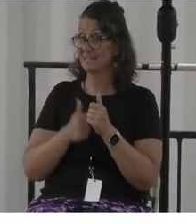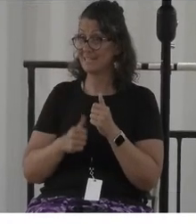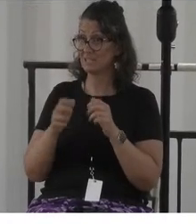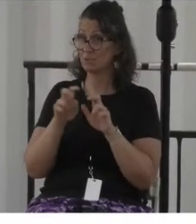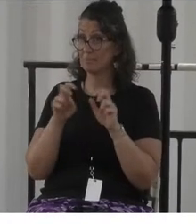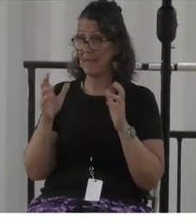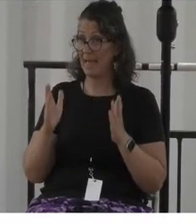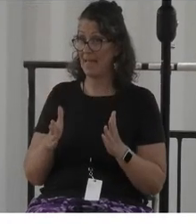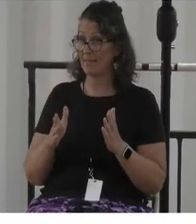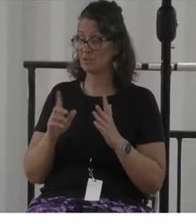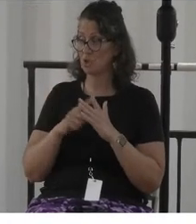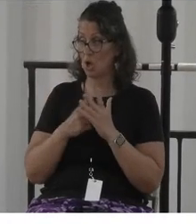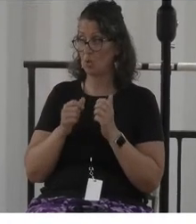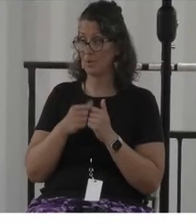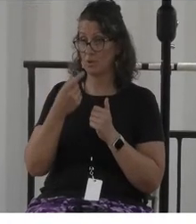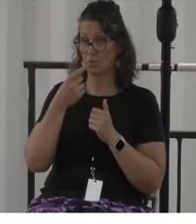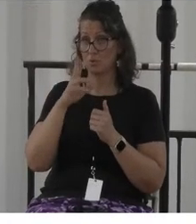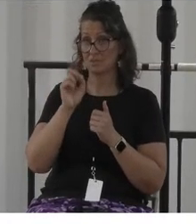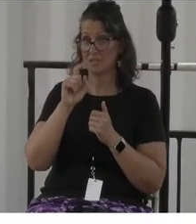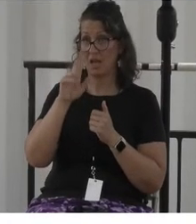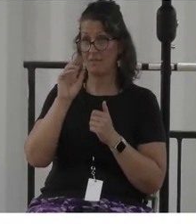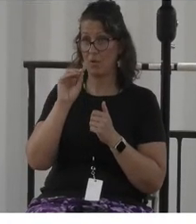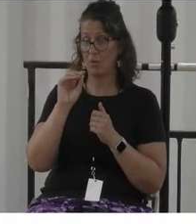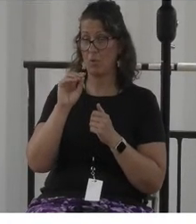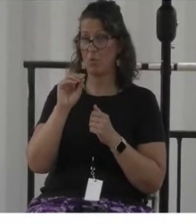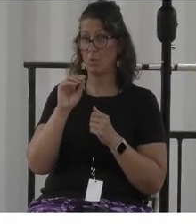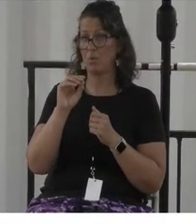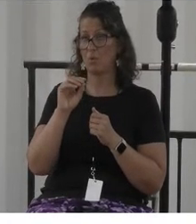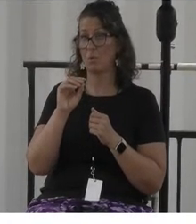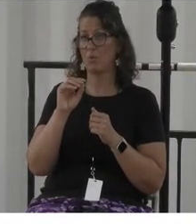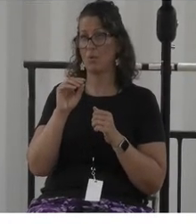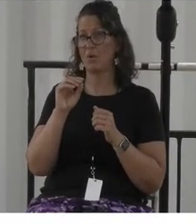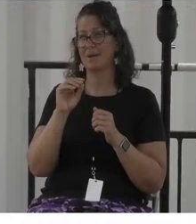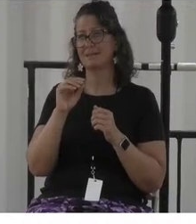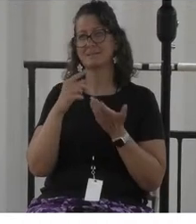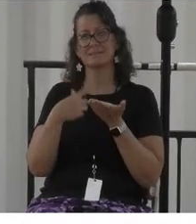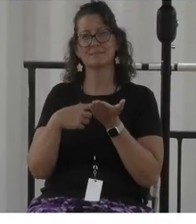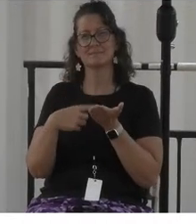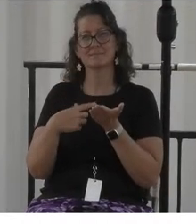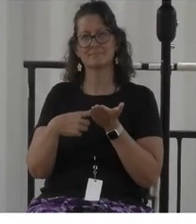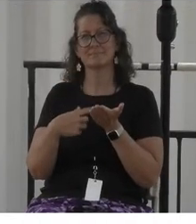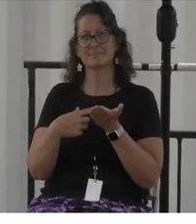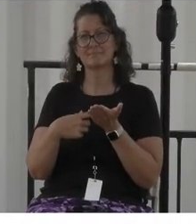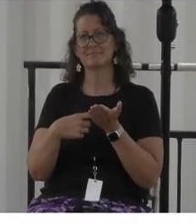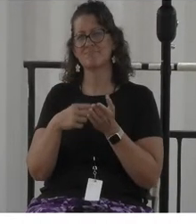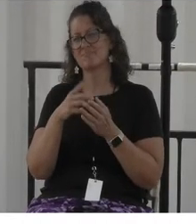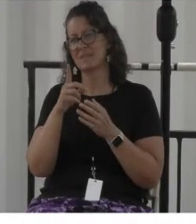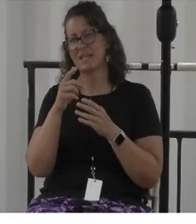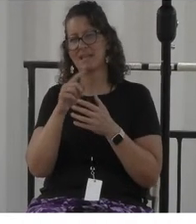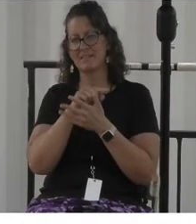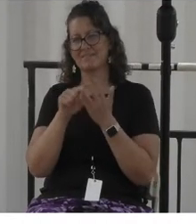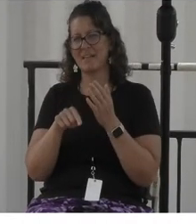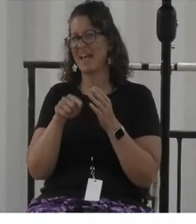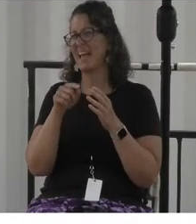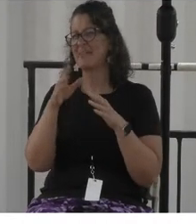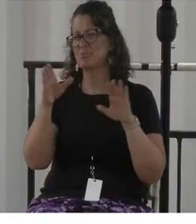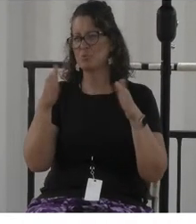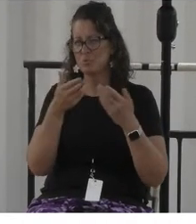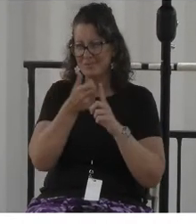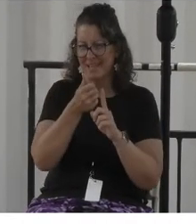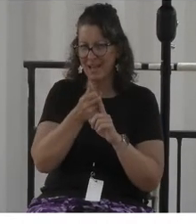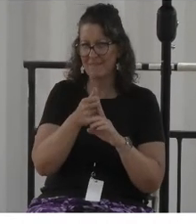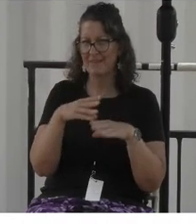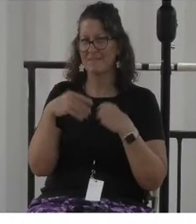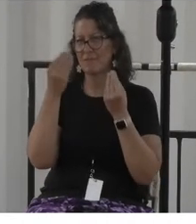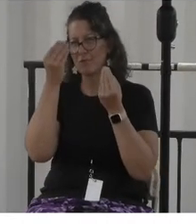Gustavo, basically just go around the horn, so to speak, and just introduce themselves and give us a little bit of information about